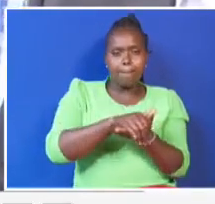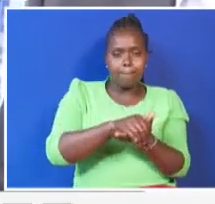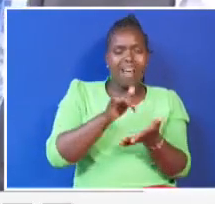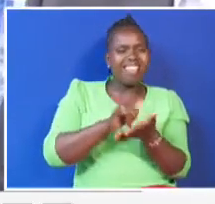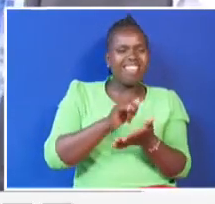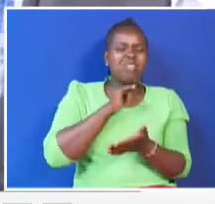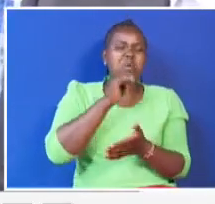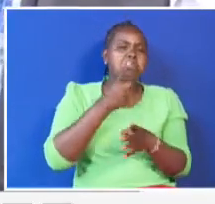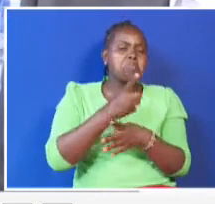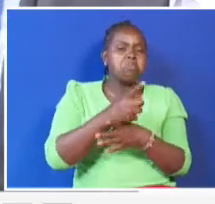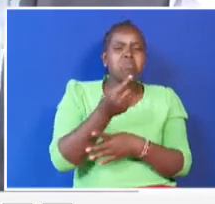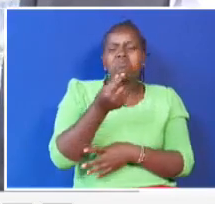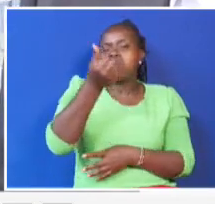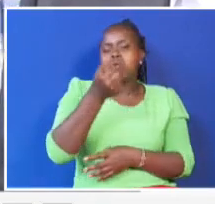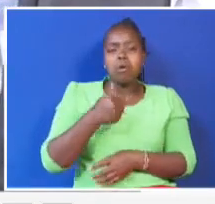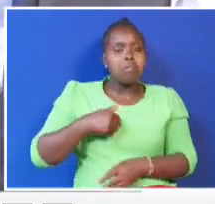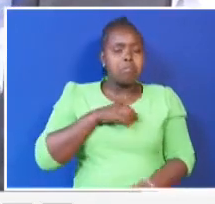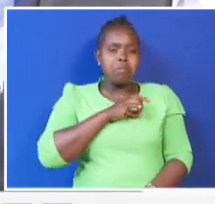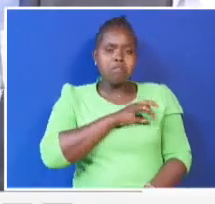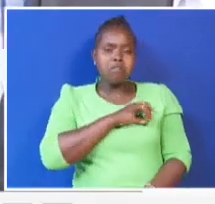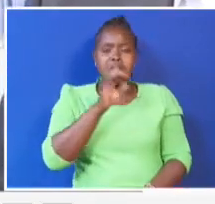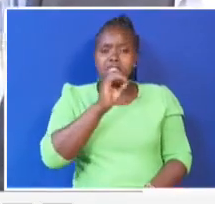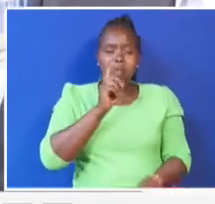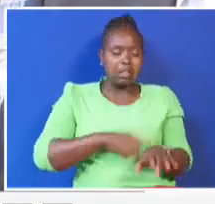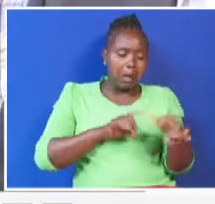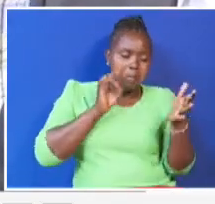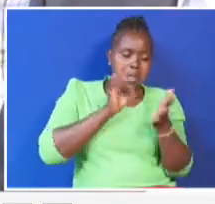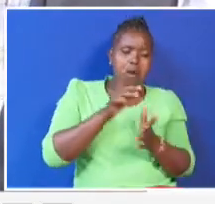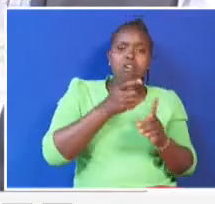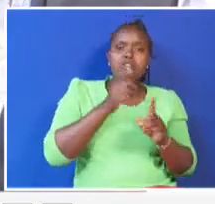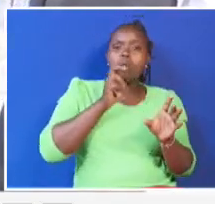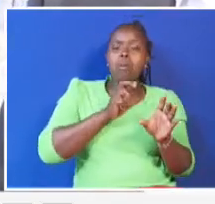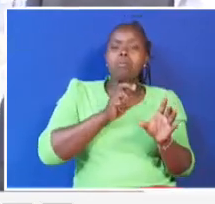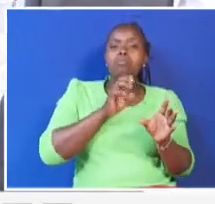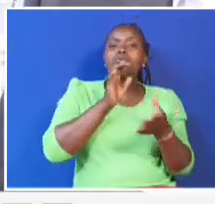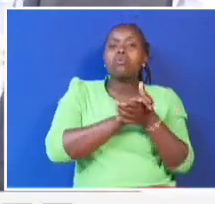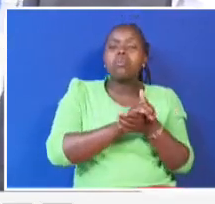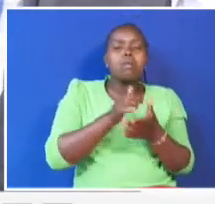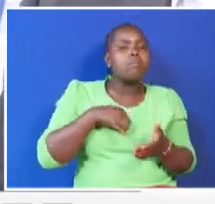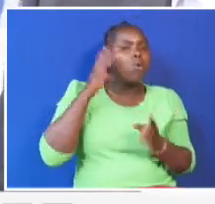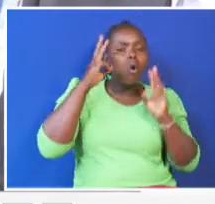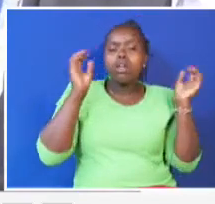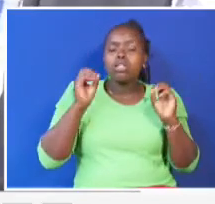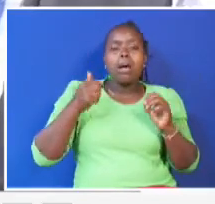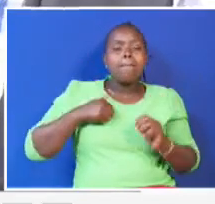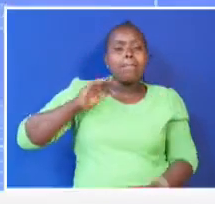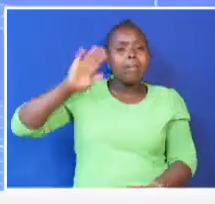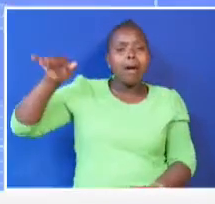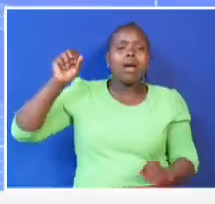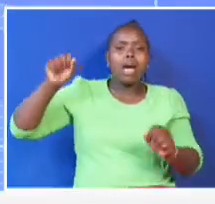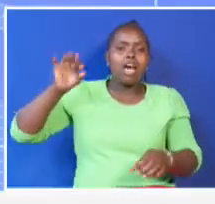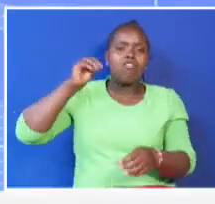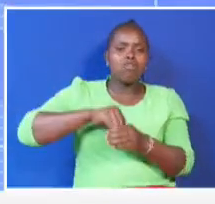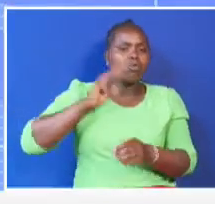go nowhere. Personally, I'm not afraid to be removed from Jubilee. I will go back to the people. We can have a